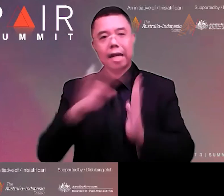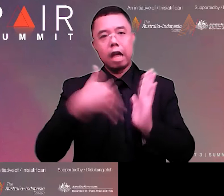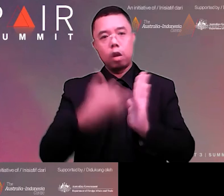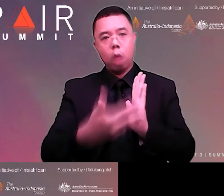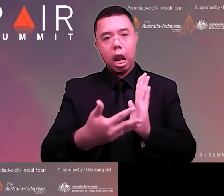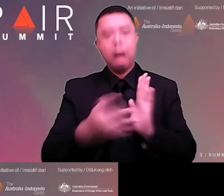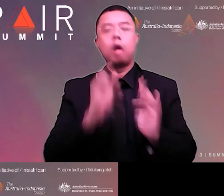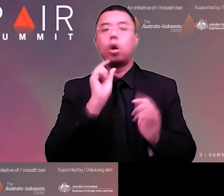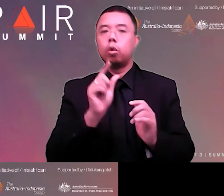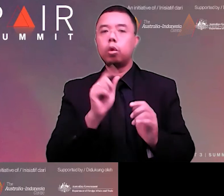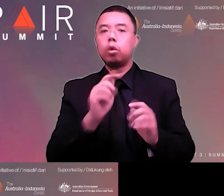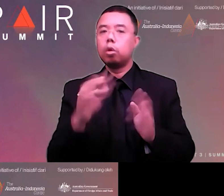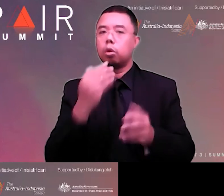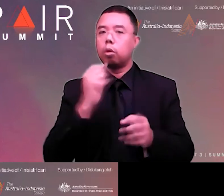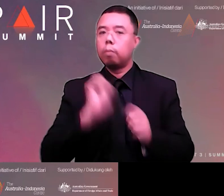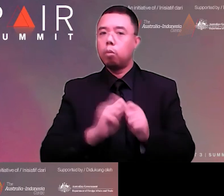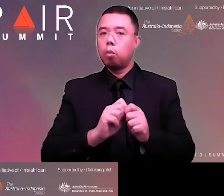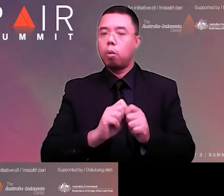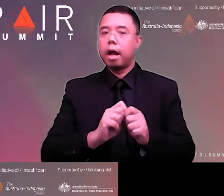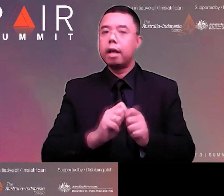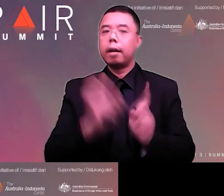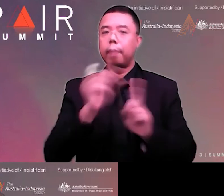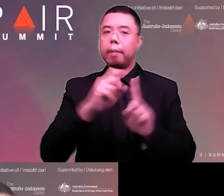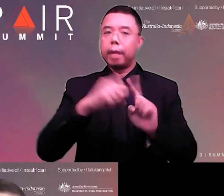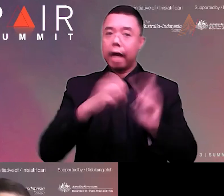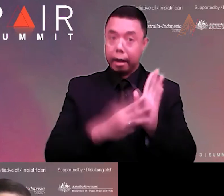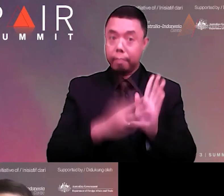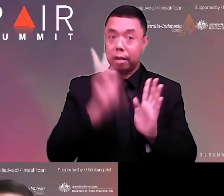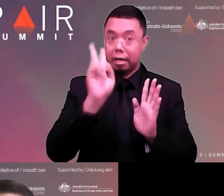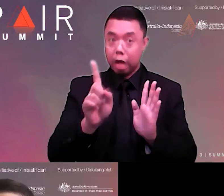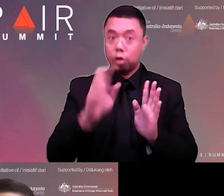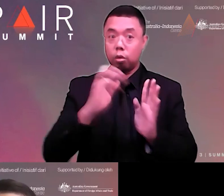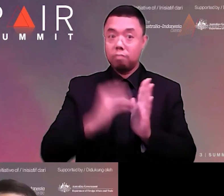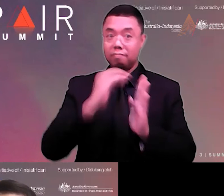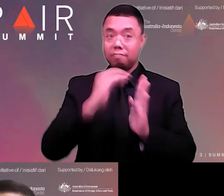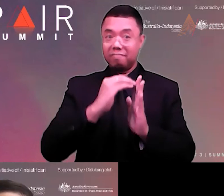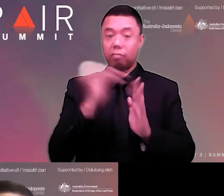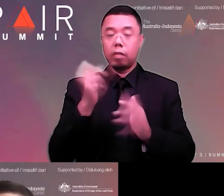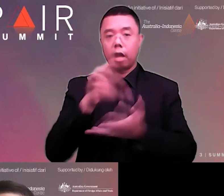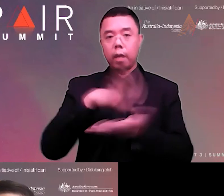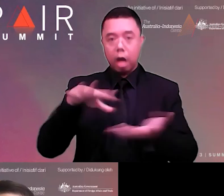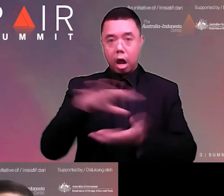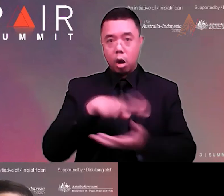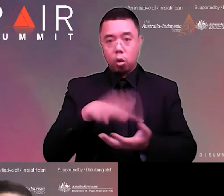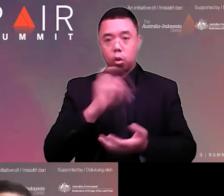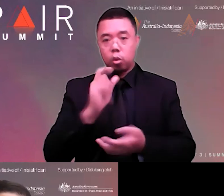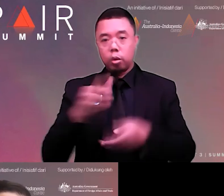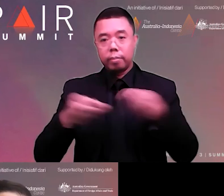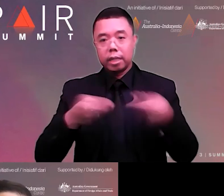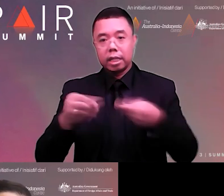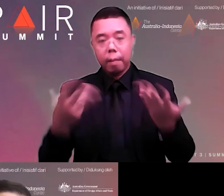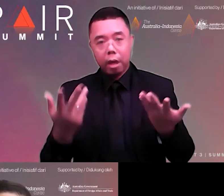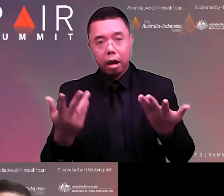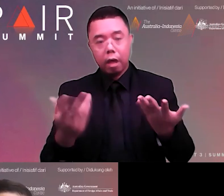that was mentioned earlier in terms of the impact on business was one of the challenges here was we would